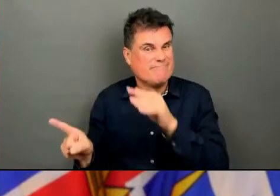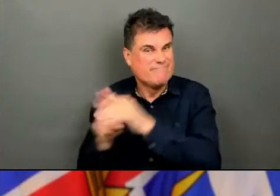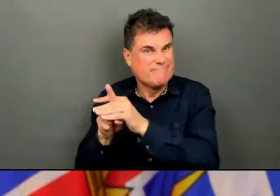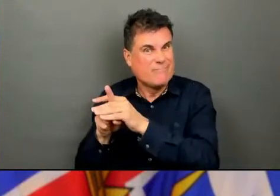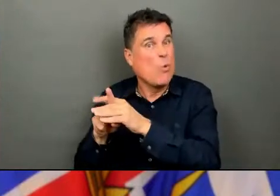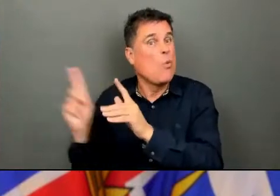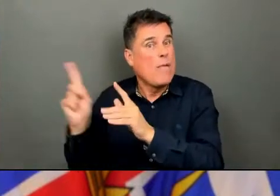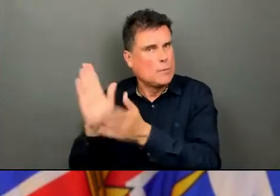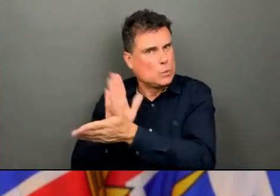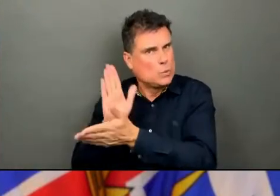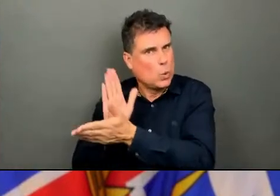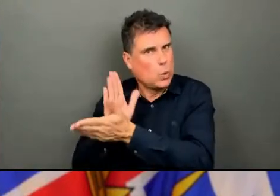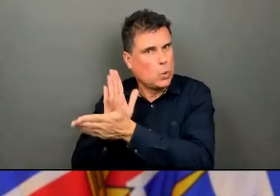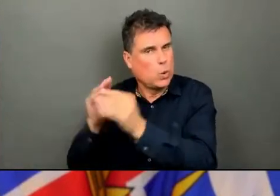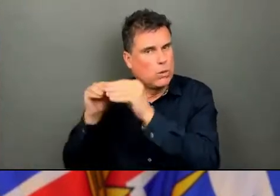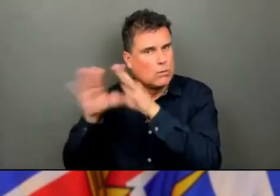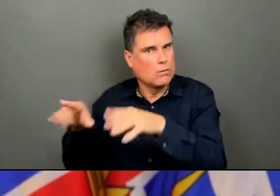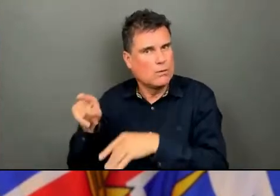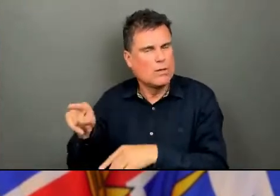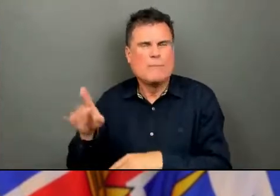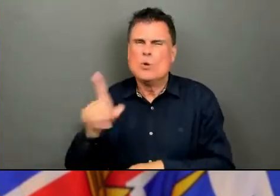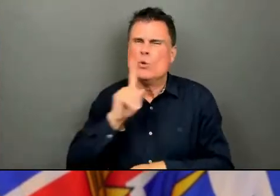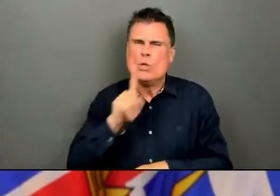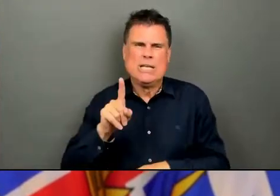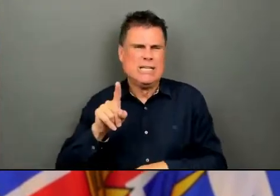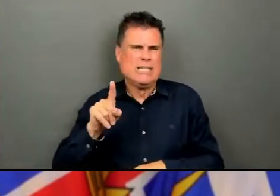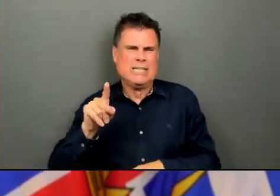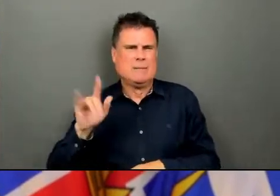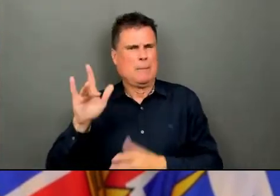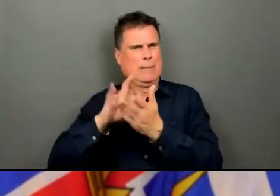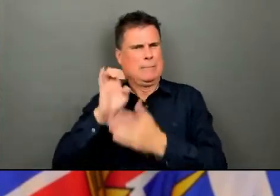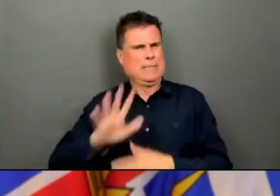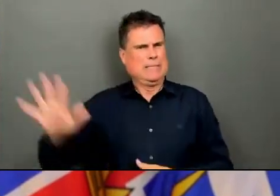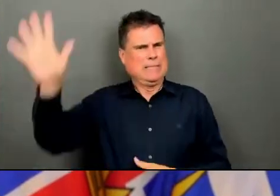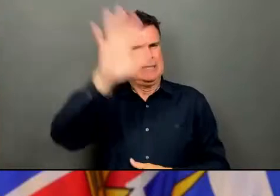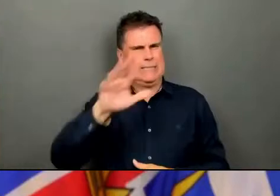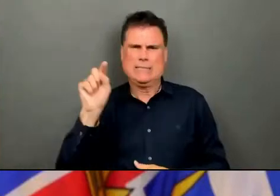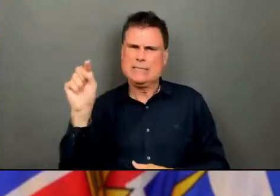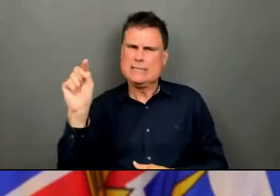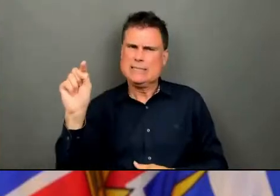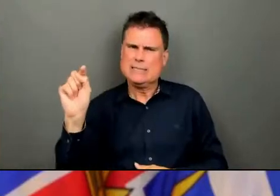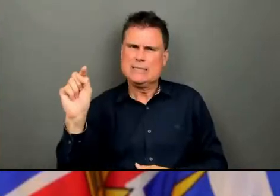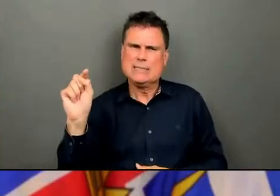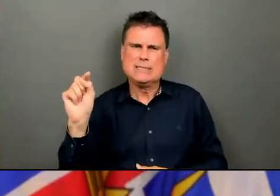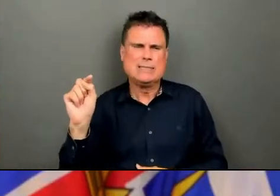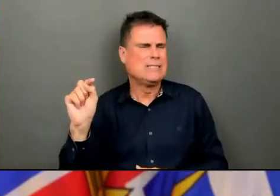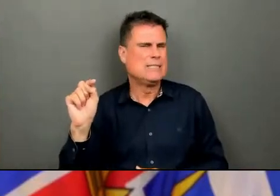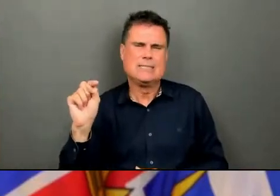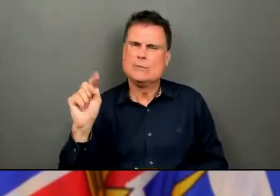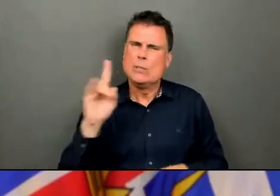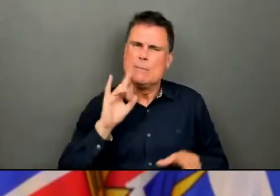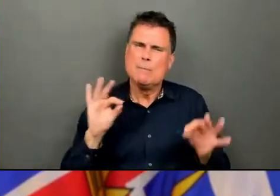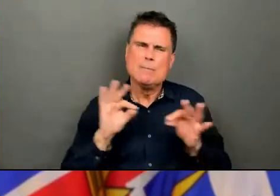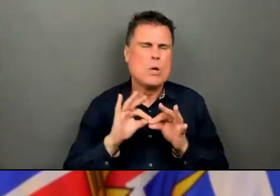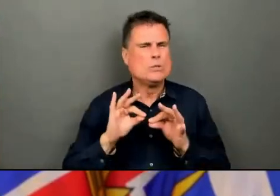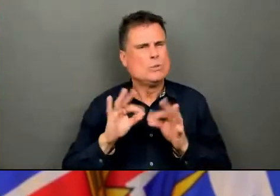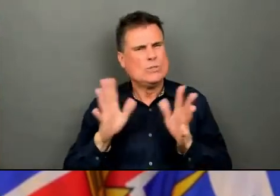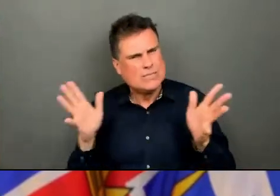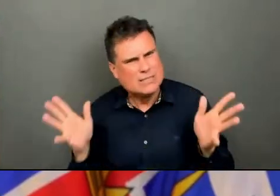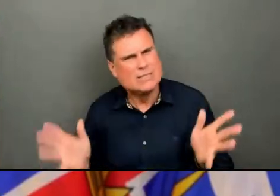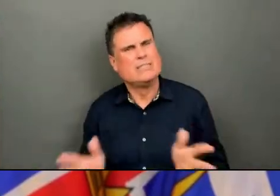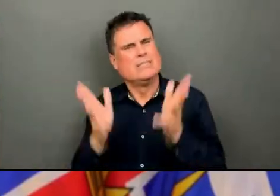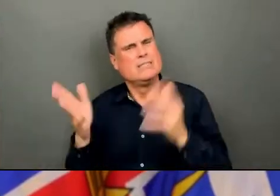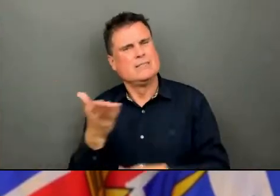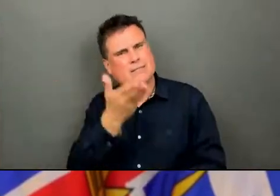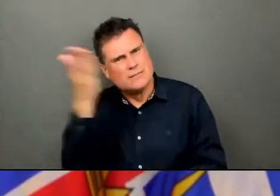really is a little bit all over the place, which makes us, it's so important that we get immunization rates up in every